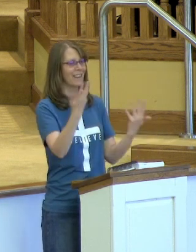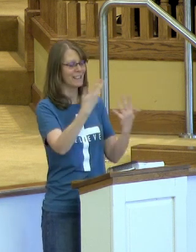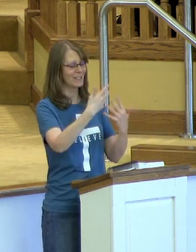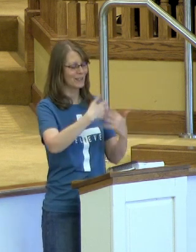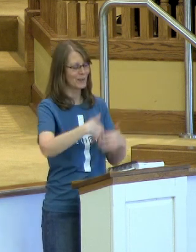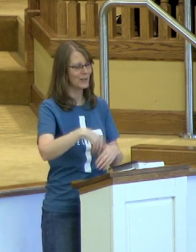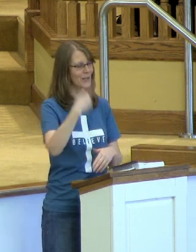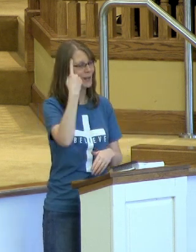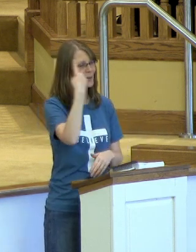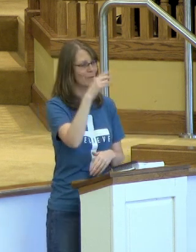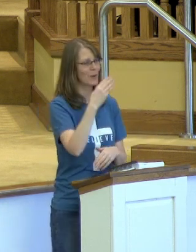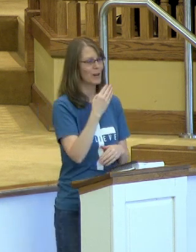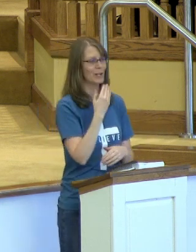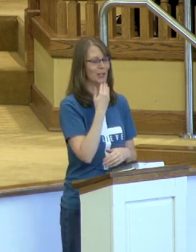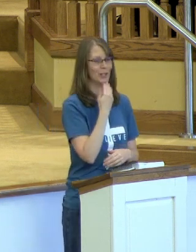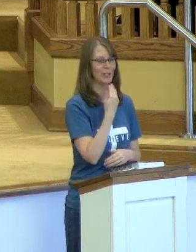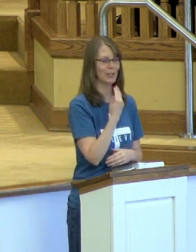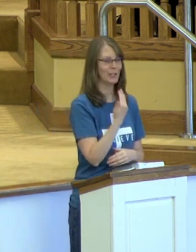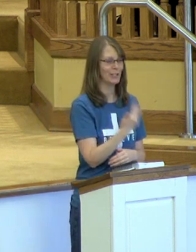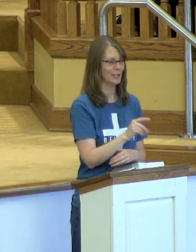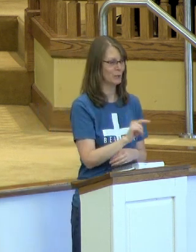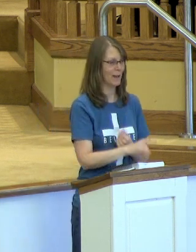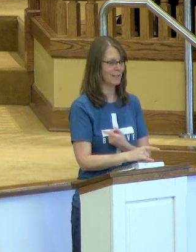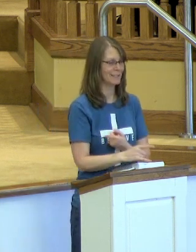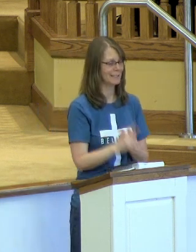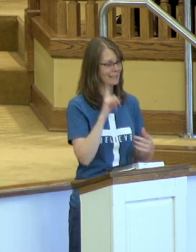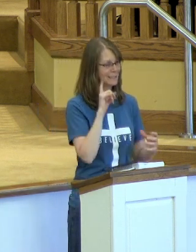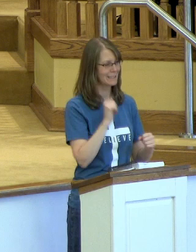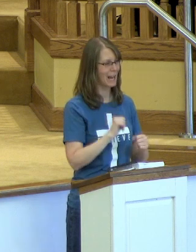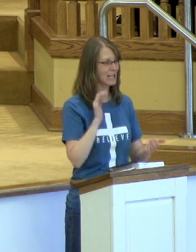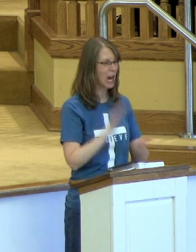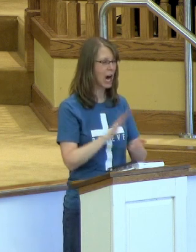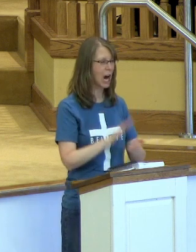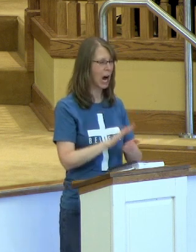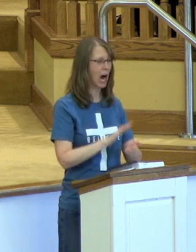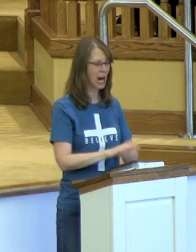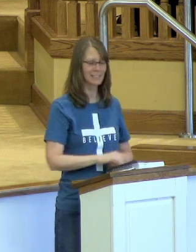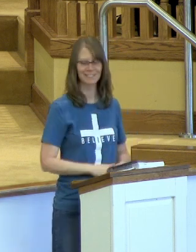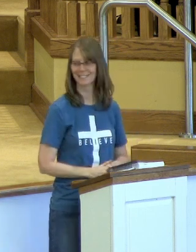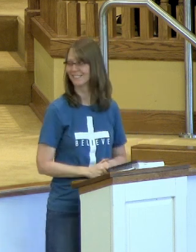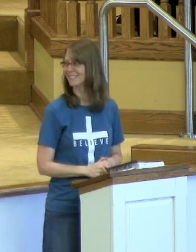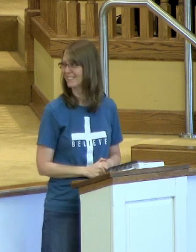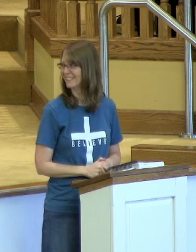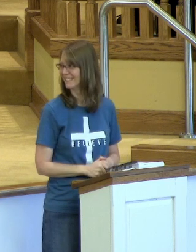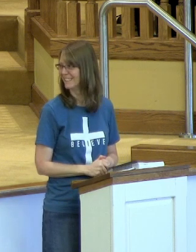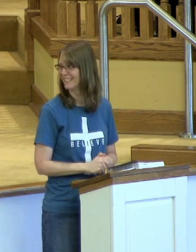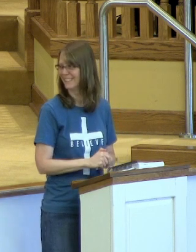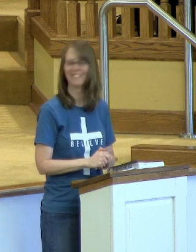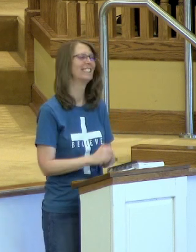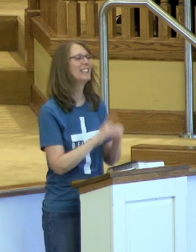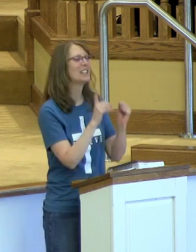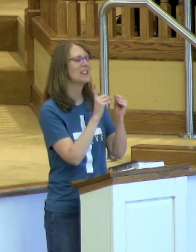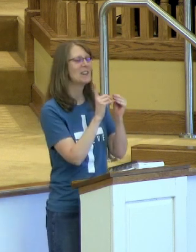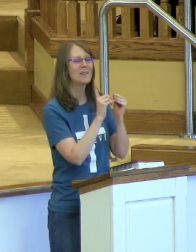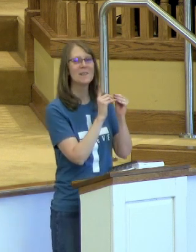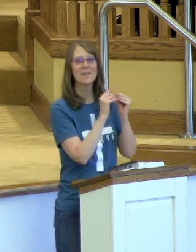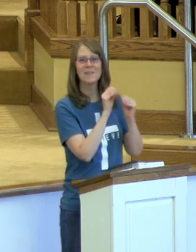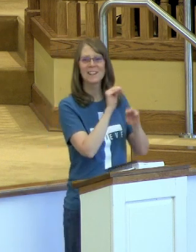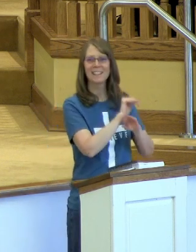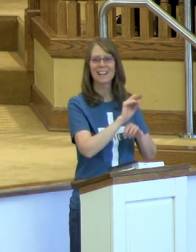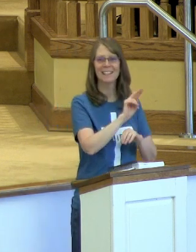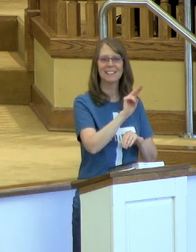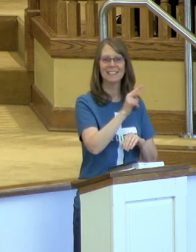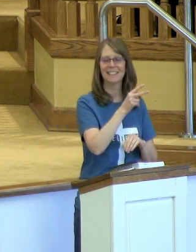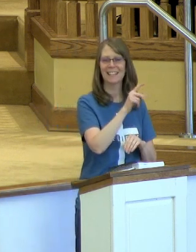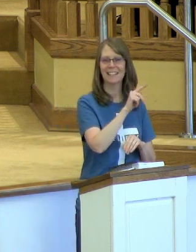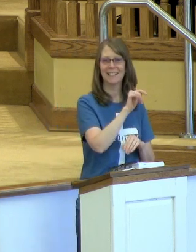all things work together for good. Very good, very good. We got one more for the evening. 2 Timothy 1:7, for